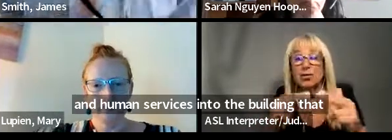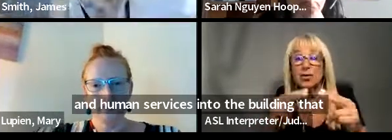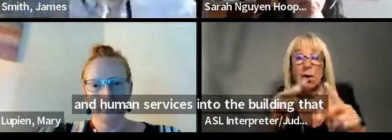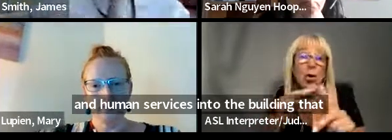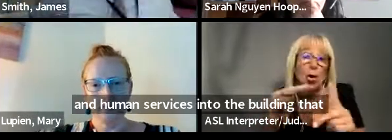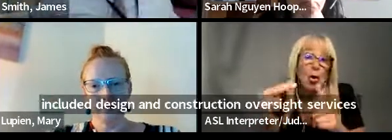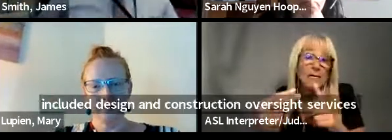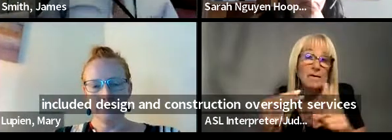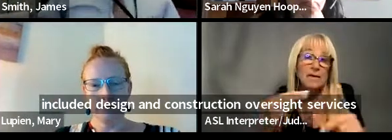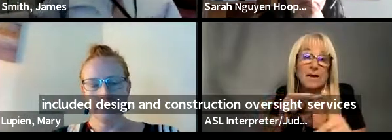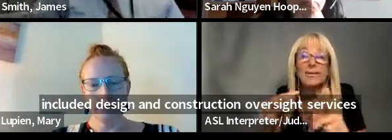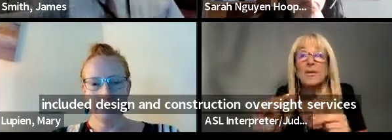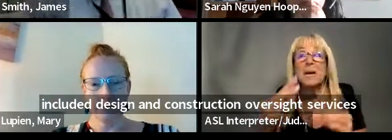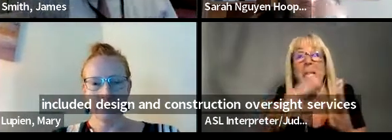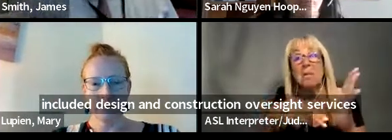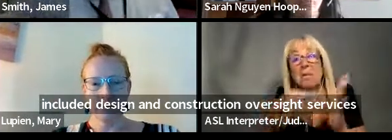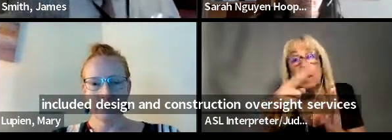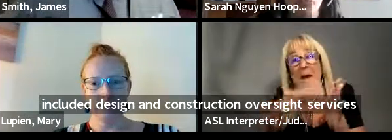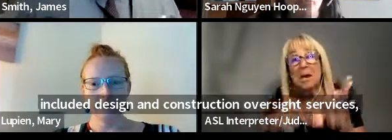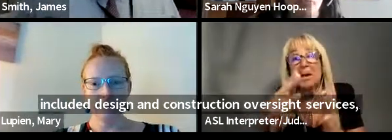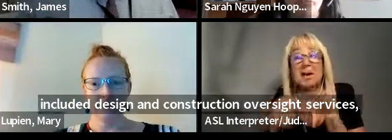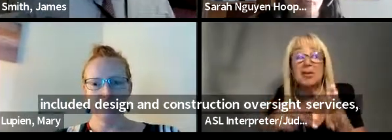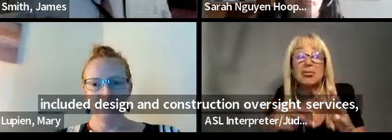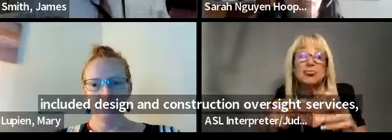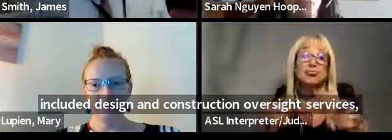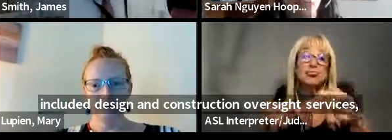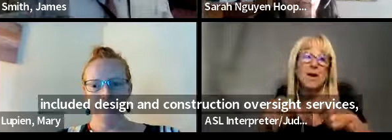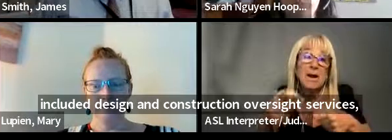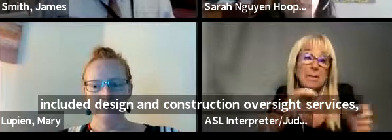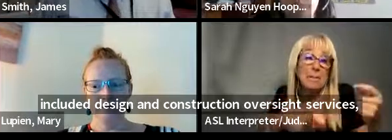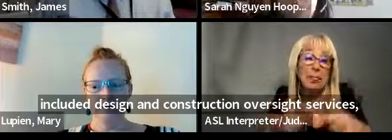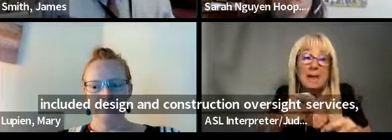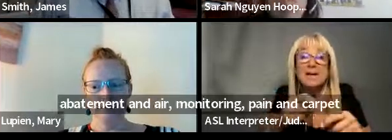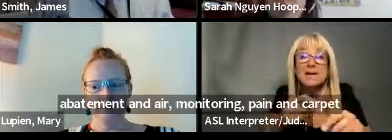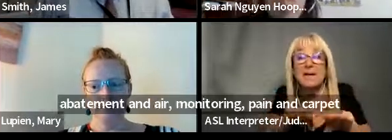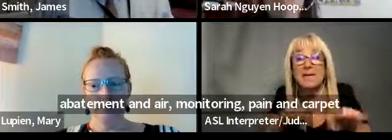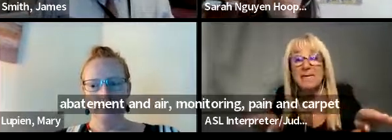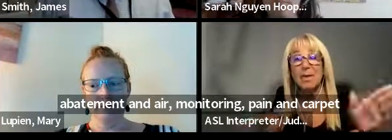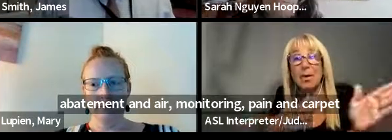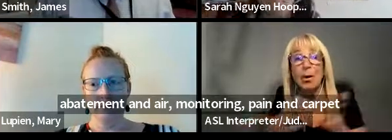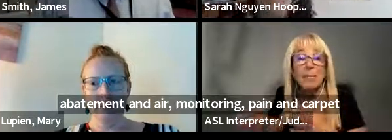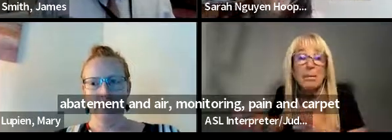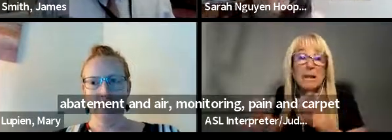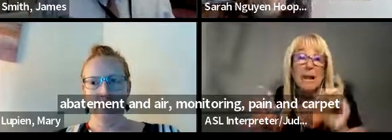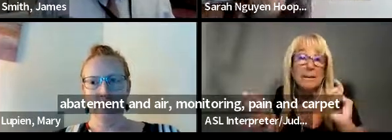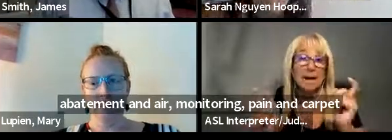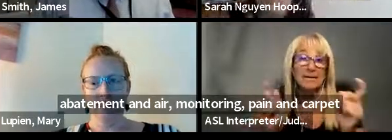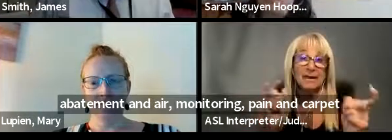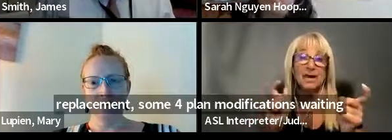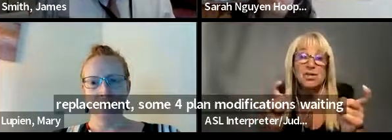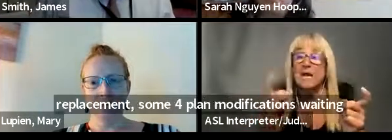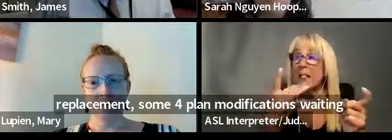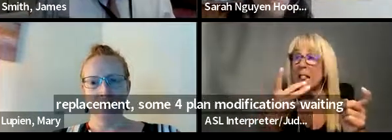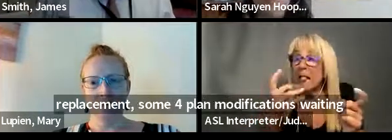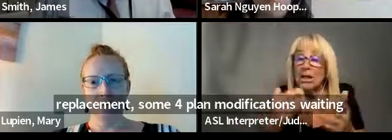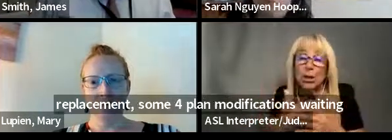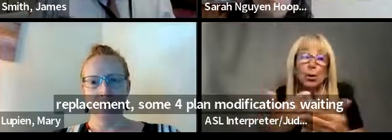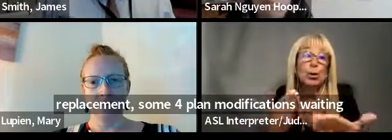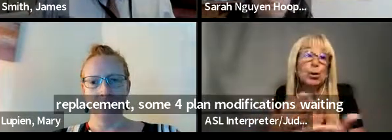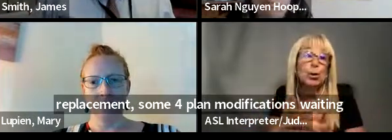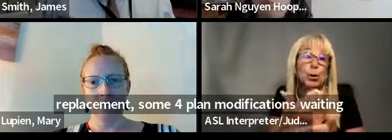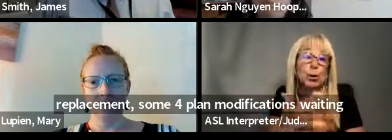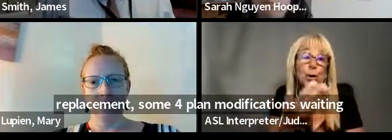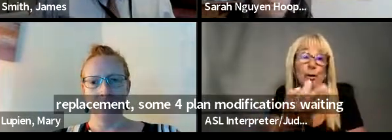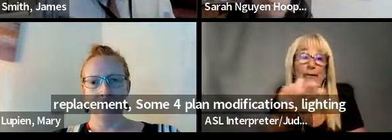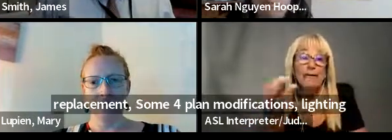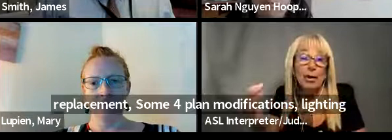abatement and air monitoring, painting, carpet replacement, some floor plan modifications, lighting upgrades, new furniture,